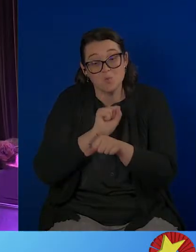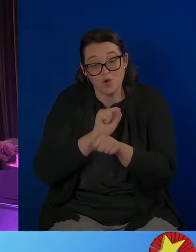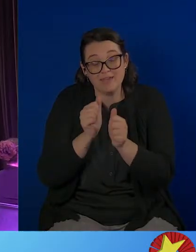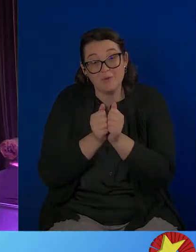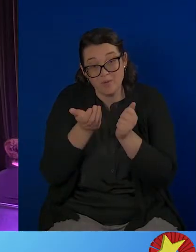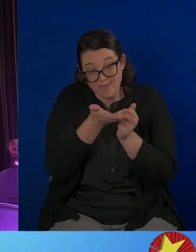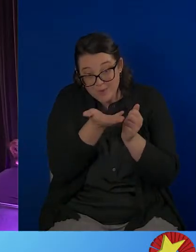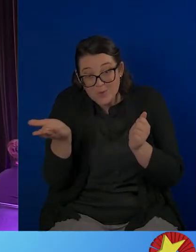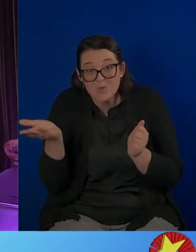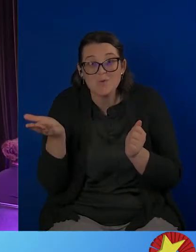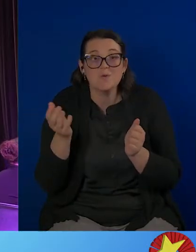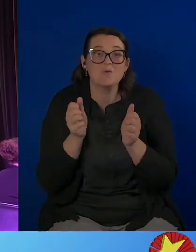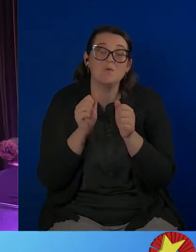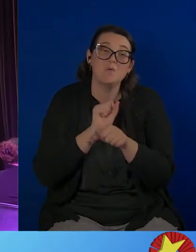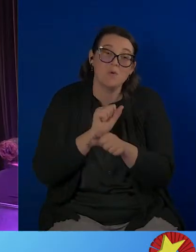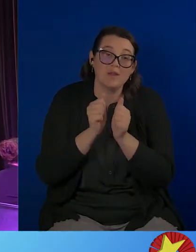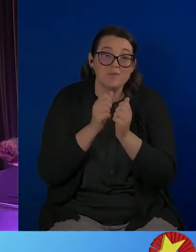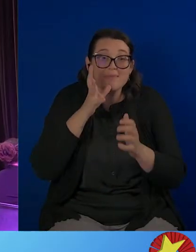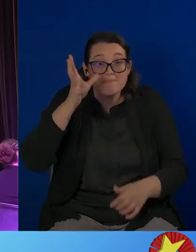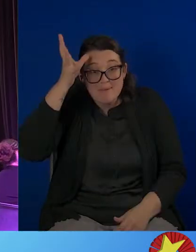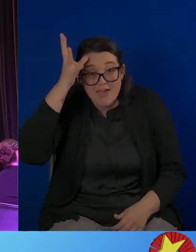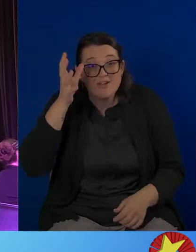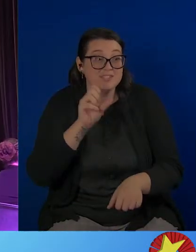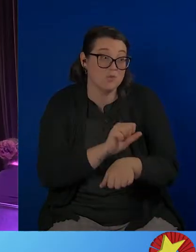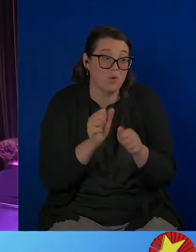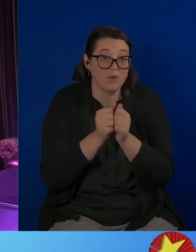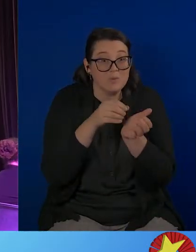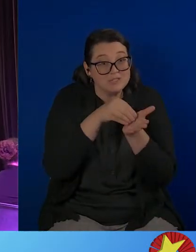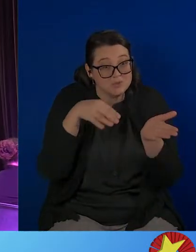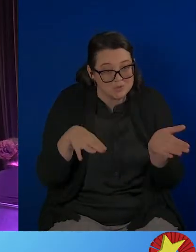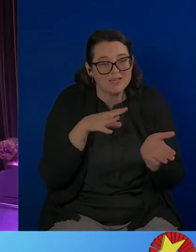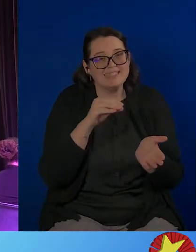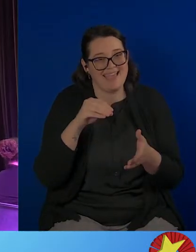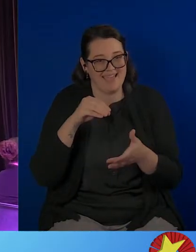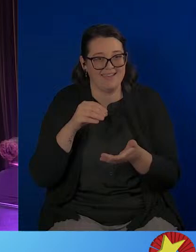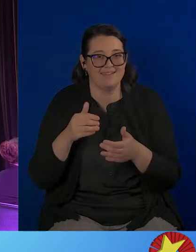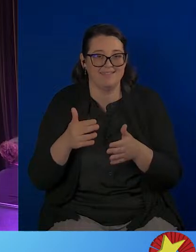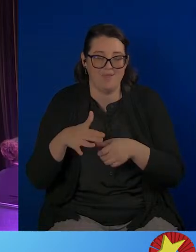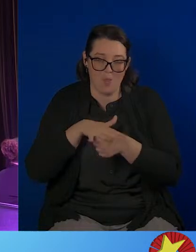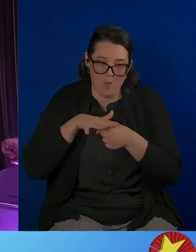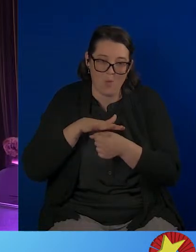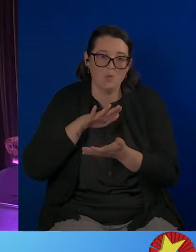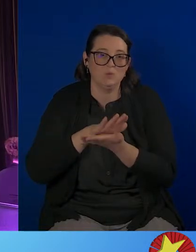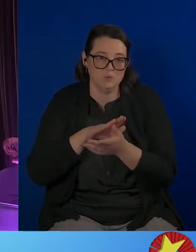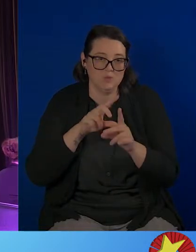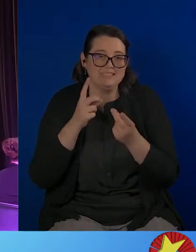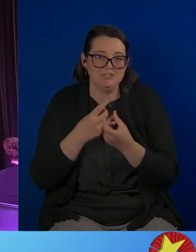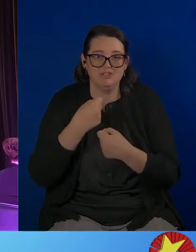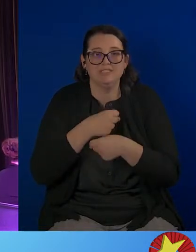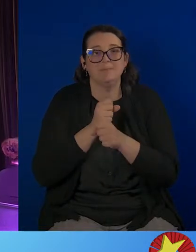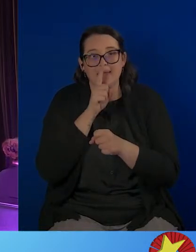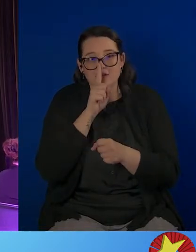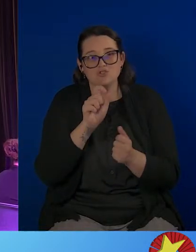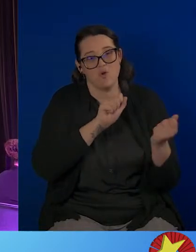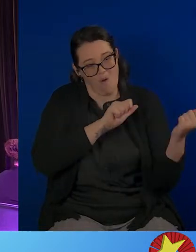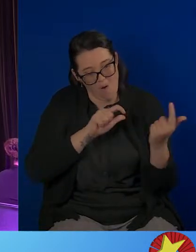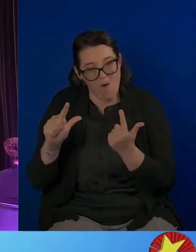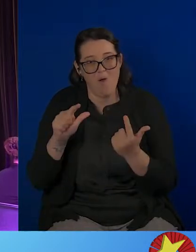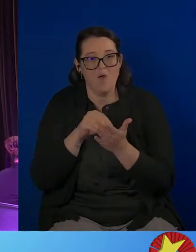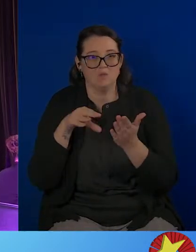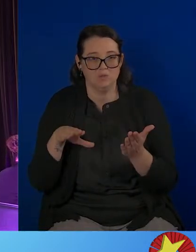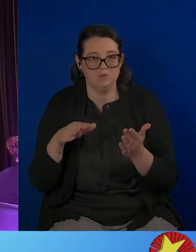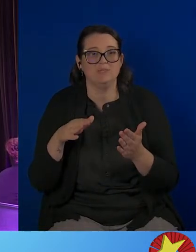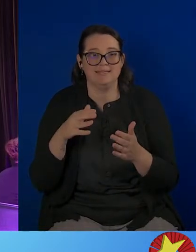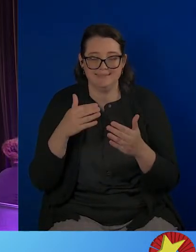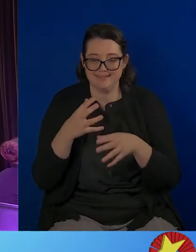parents, with the students as much as we can, and with our local school districts to make sure that every student served by ASDB gets the best possible